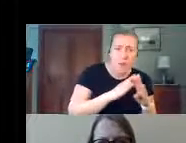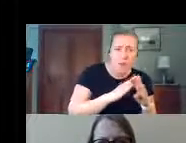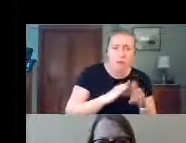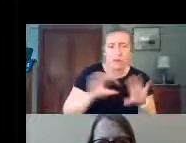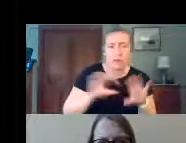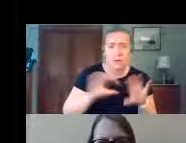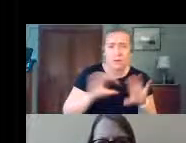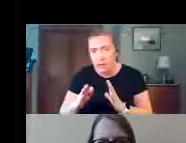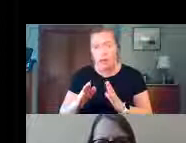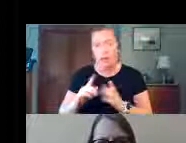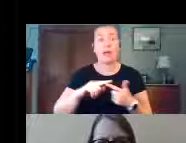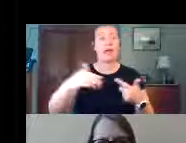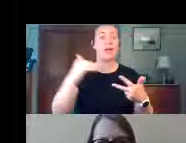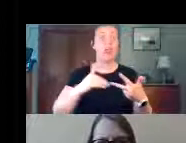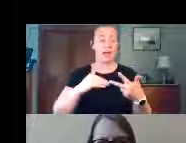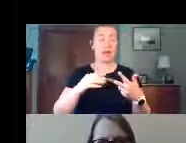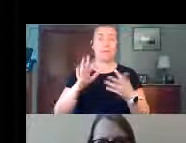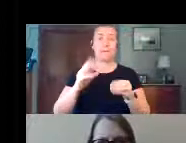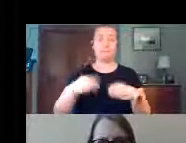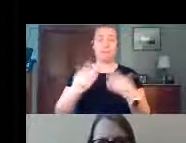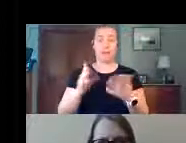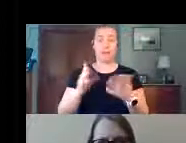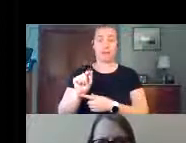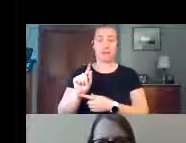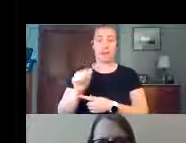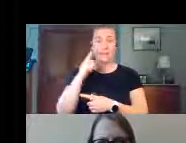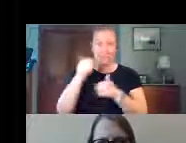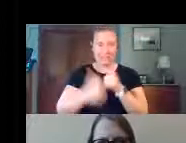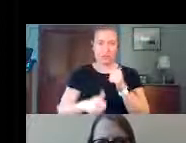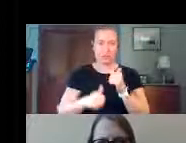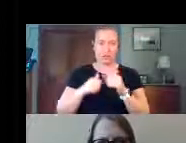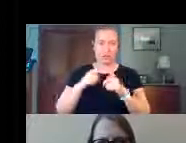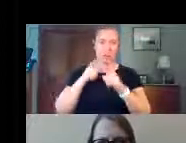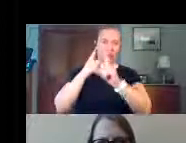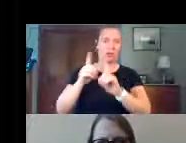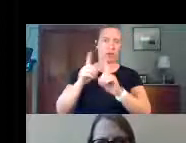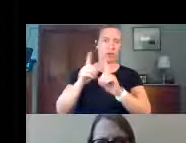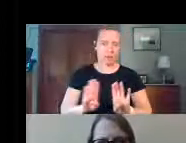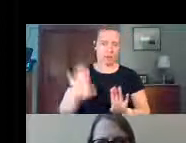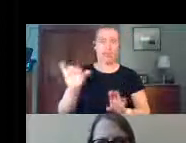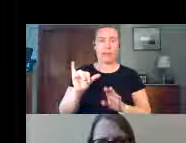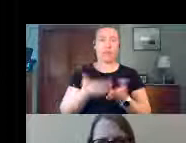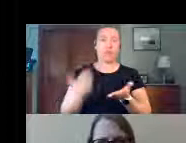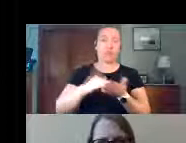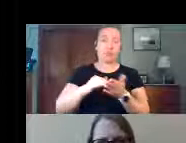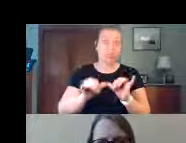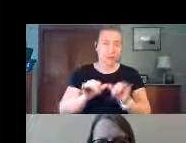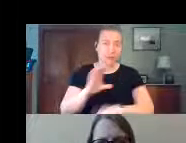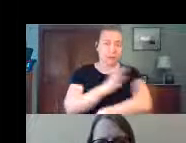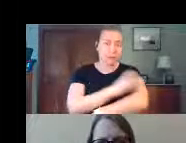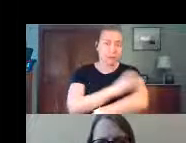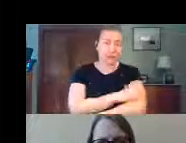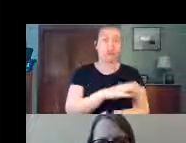their data on each of the target behaviors, like remeasuring the BP and offering the BP follow-up, and how they've been doing over